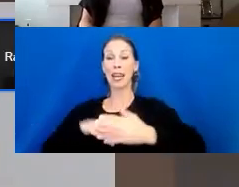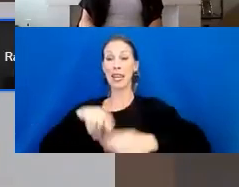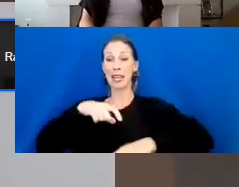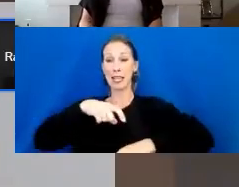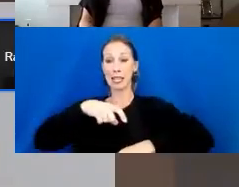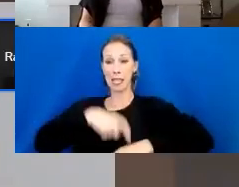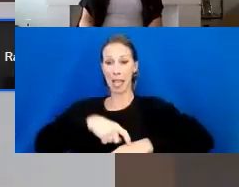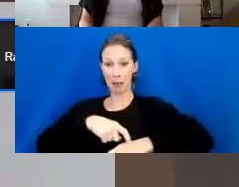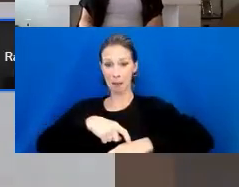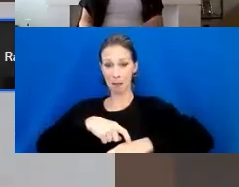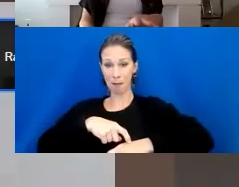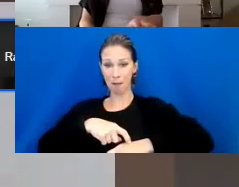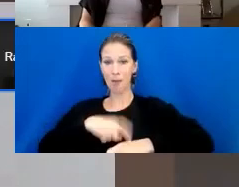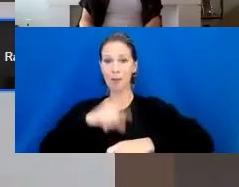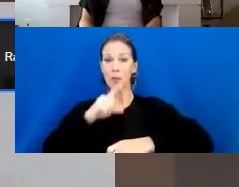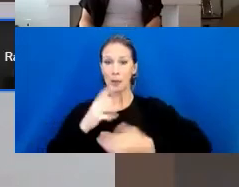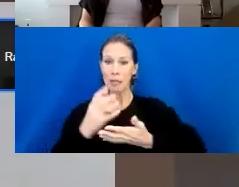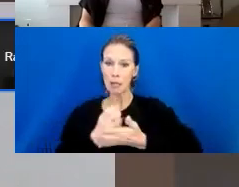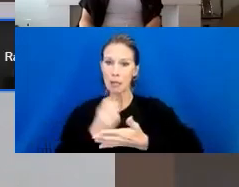from the meeting